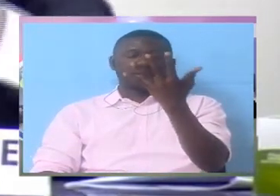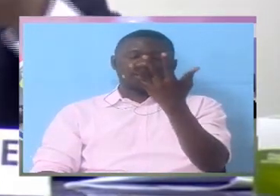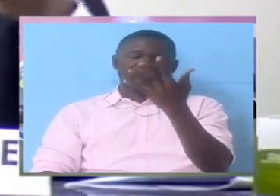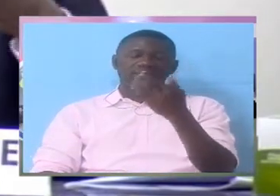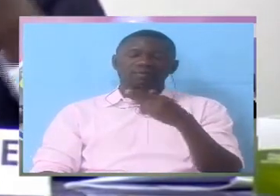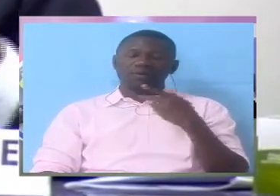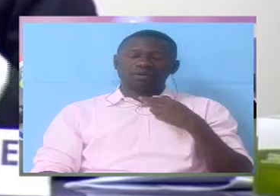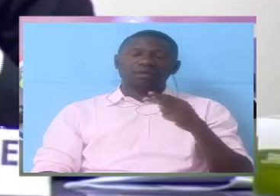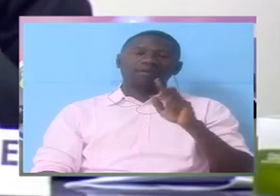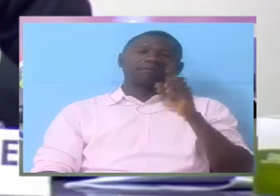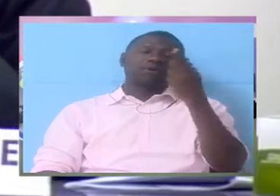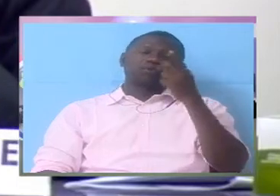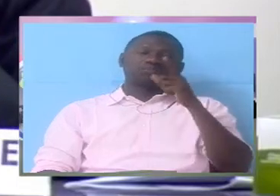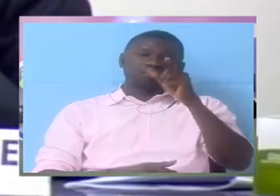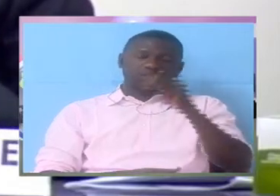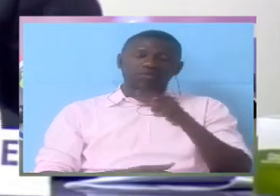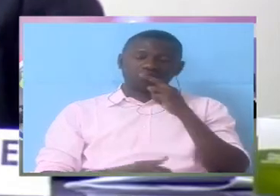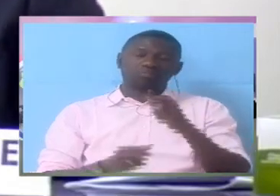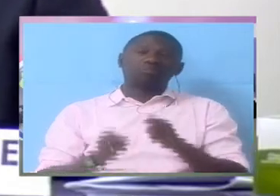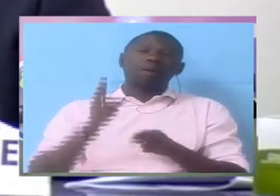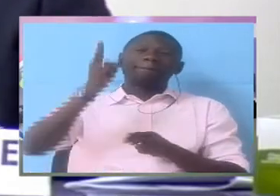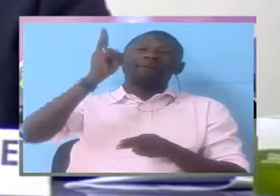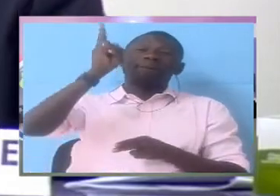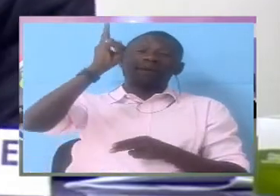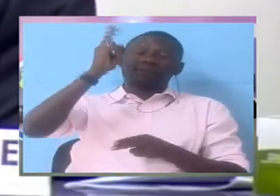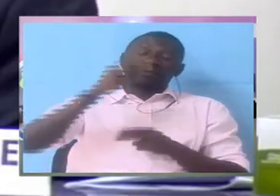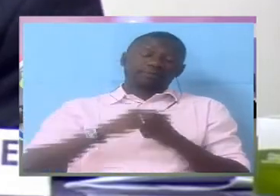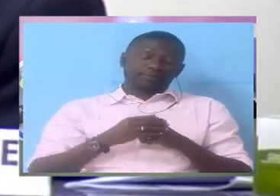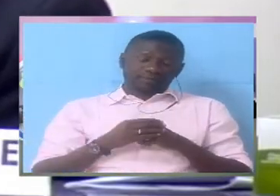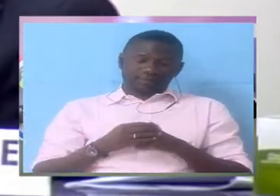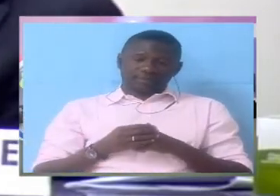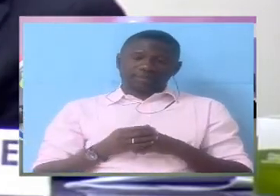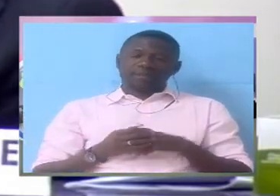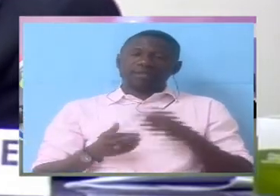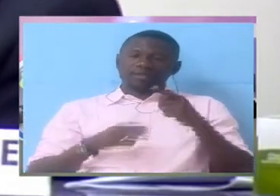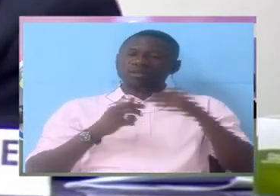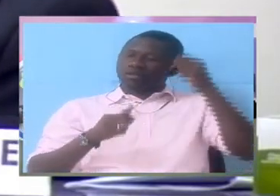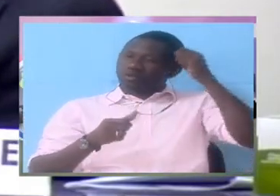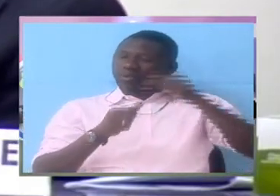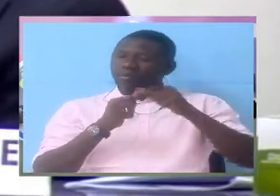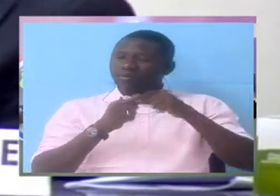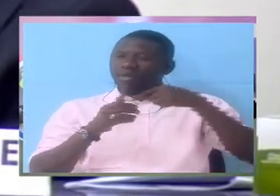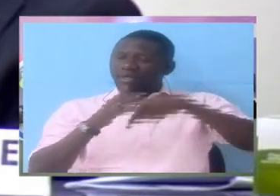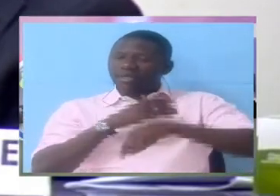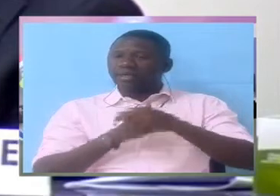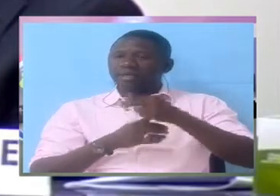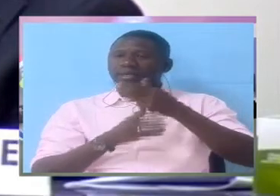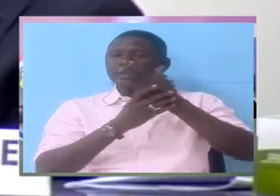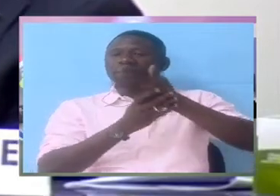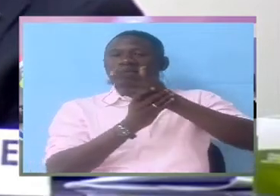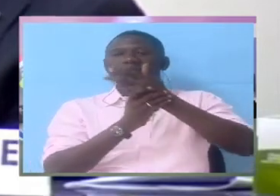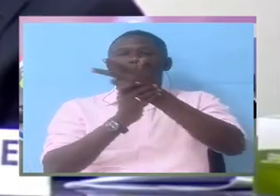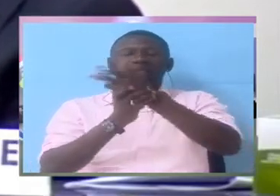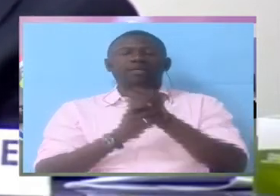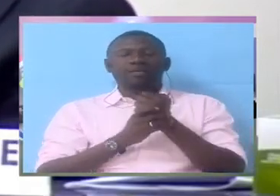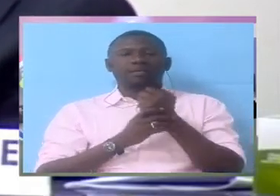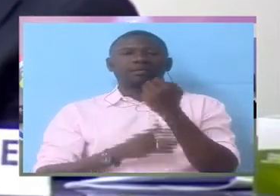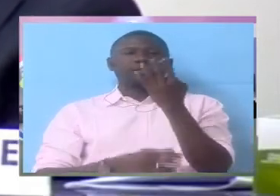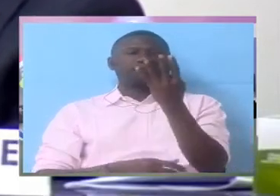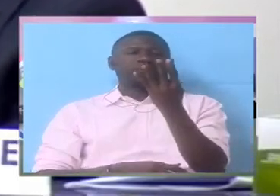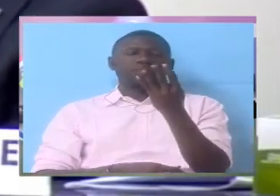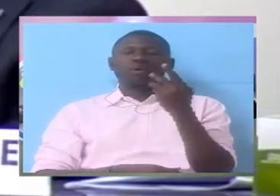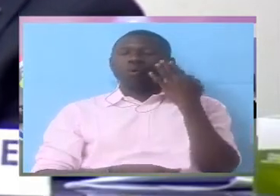to regurgitate conversations. In fact, you remember in 1994, when the